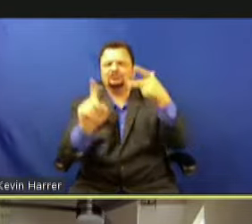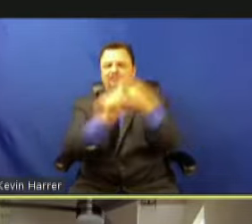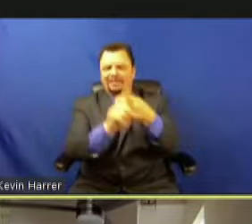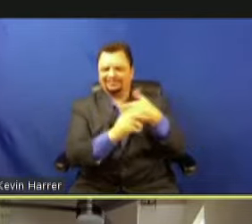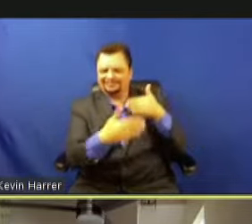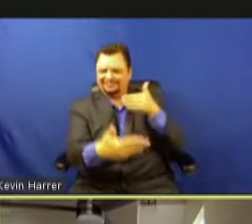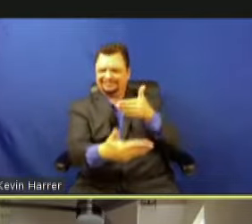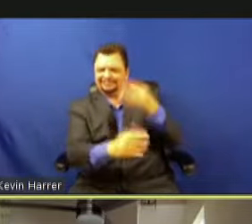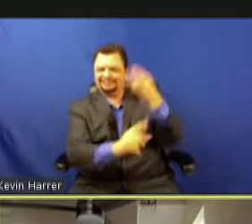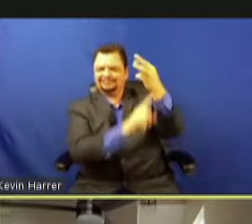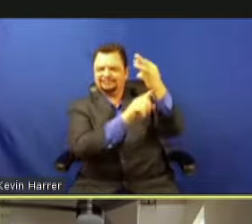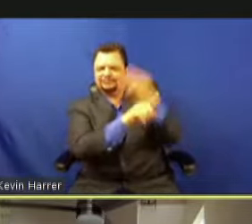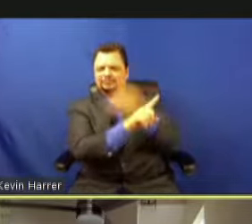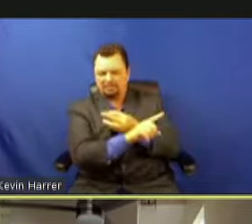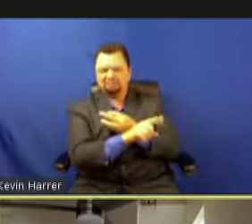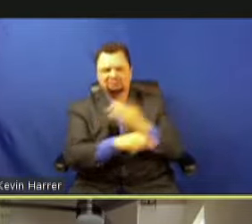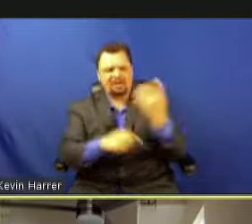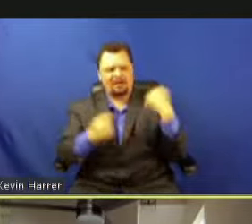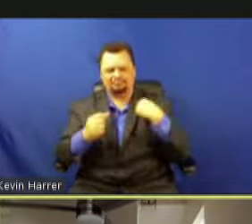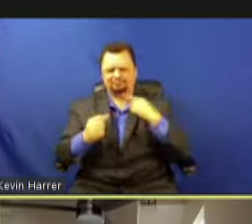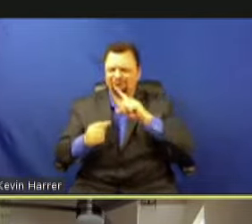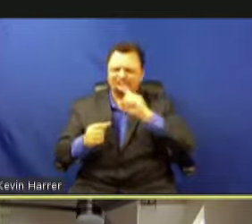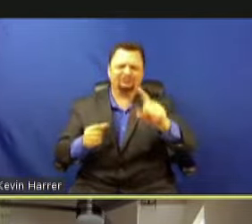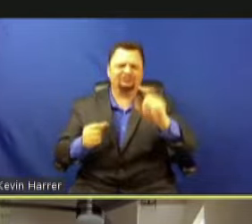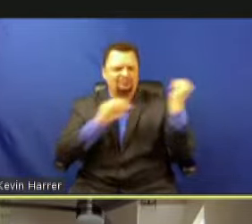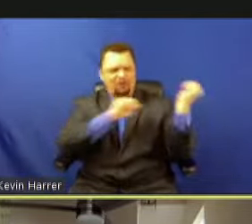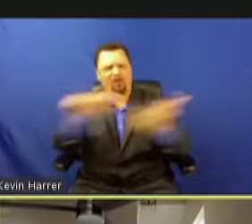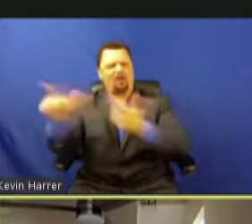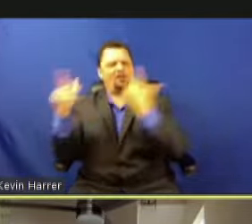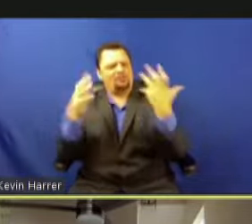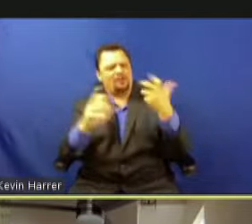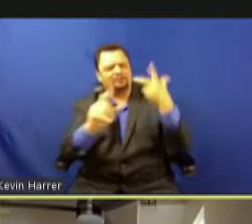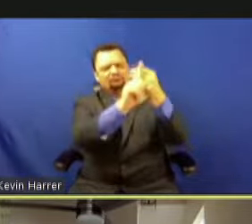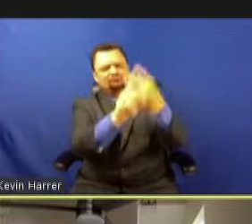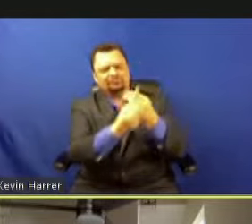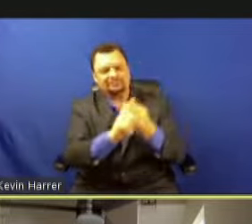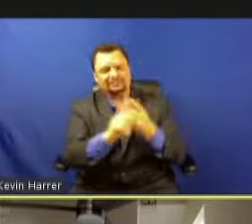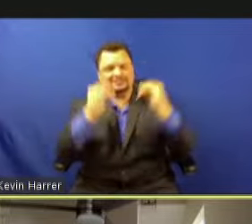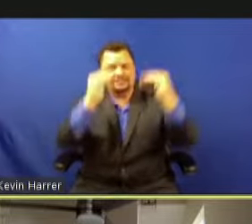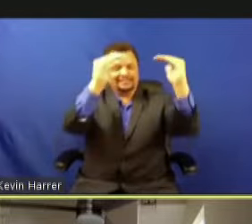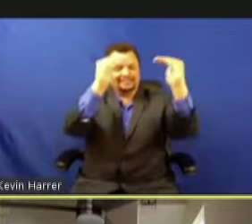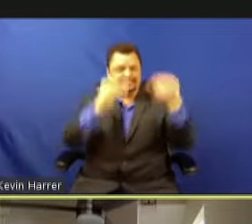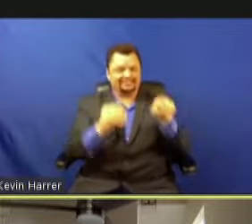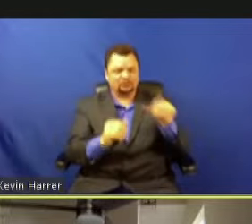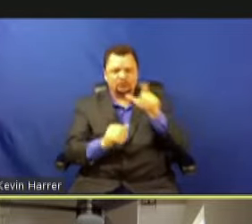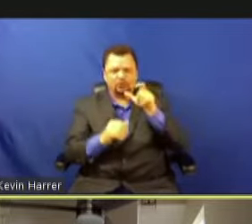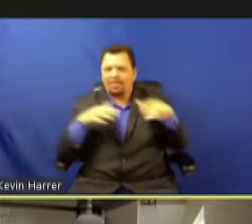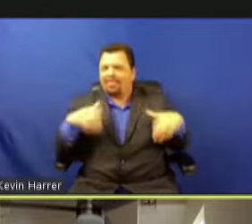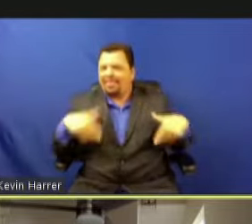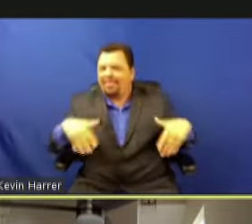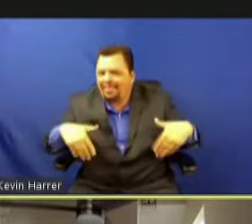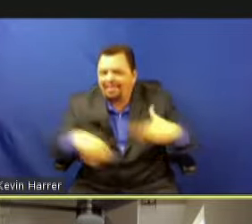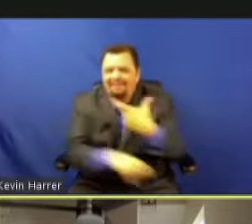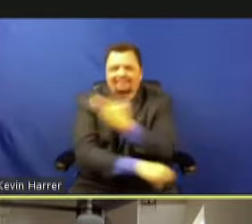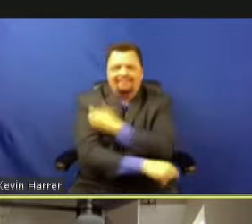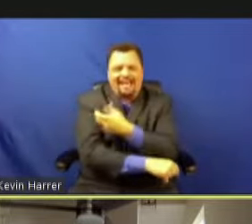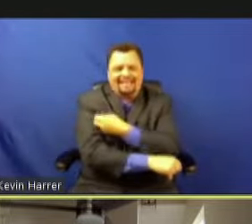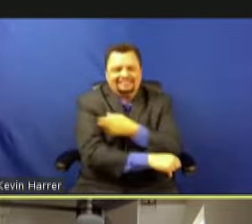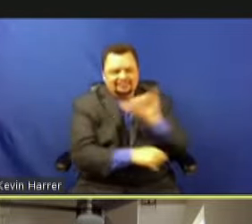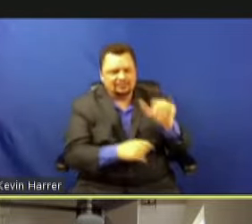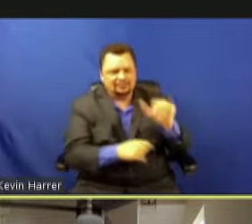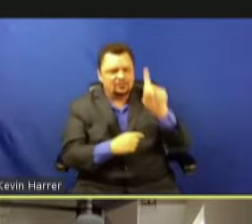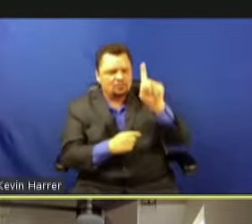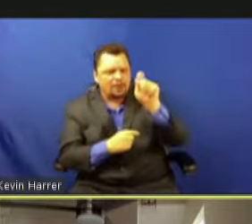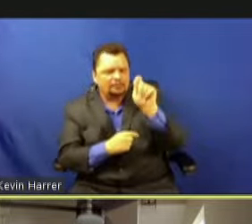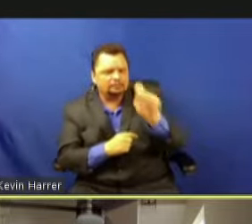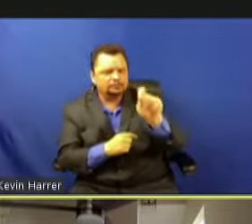The second row shows for our unvaccinated population, which is currently about 1.2 million individuals, we're assuming that 50%